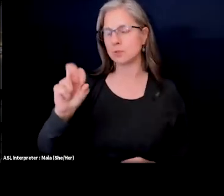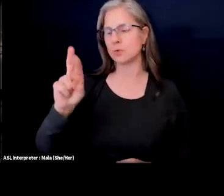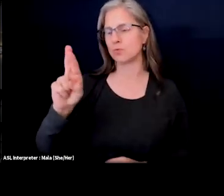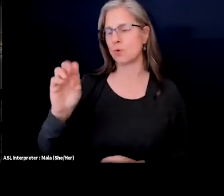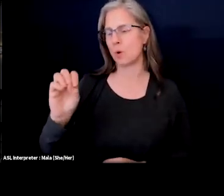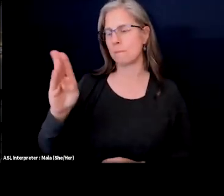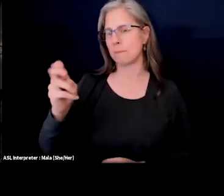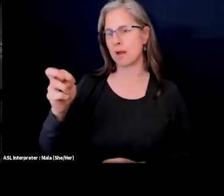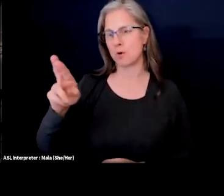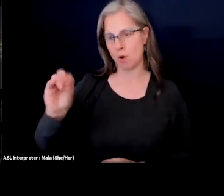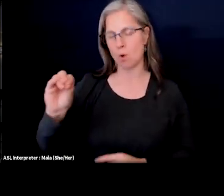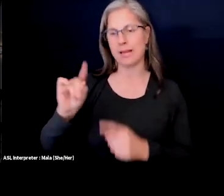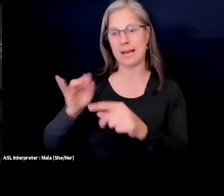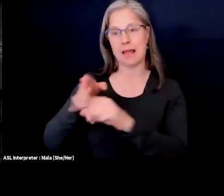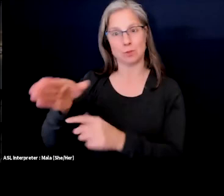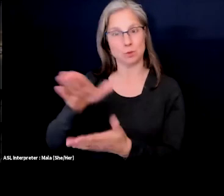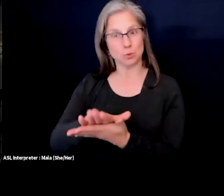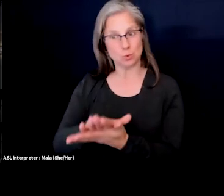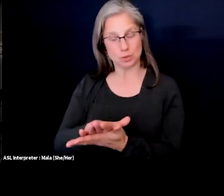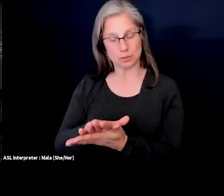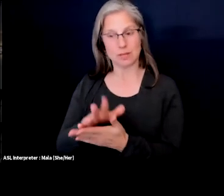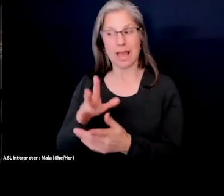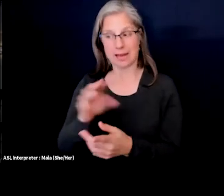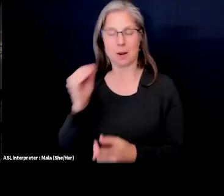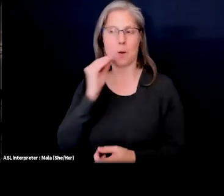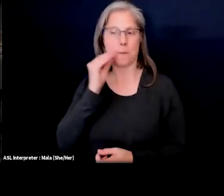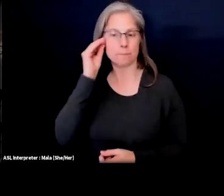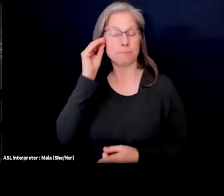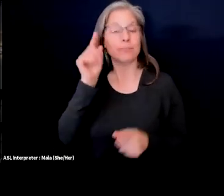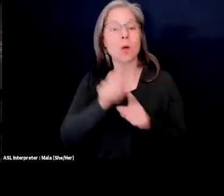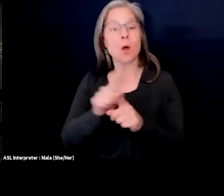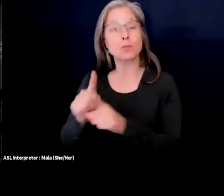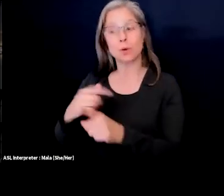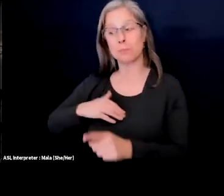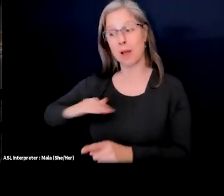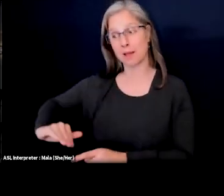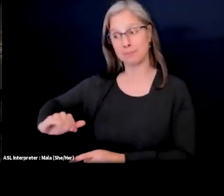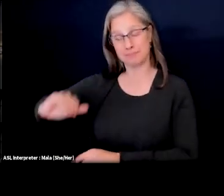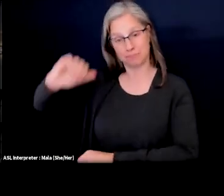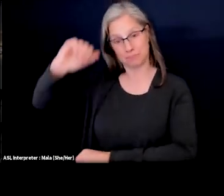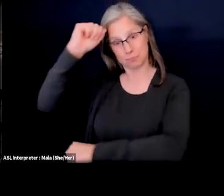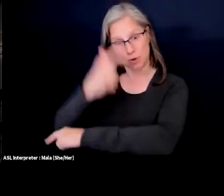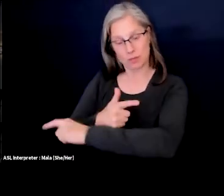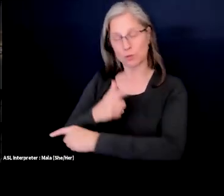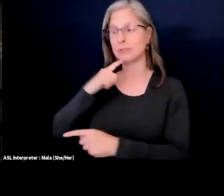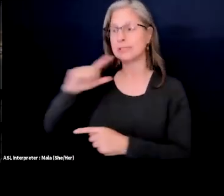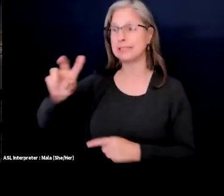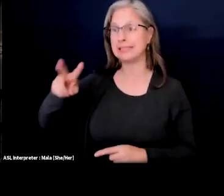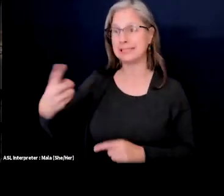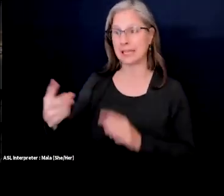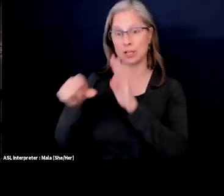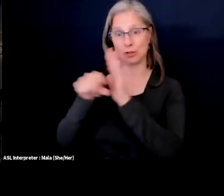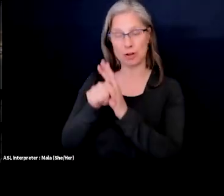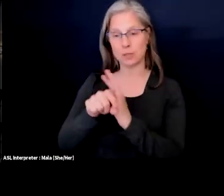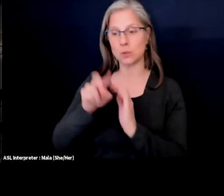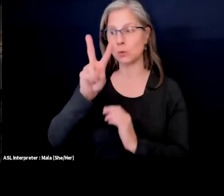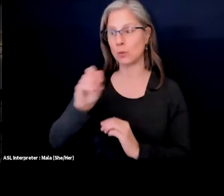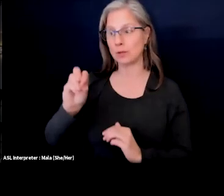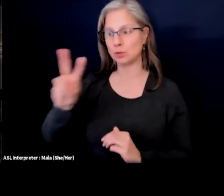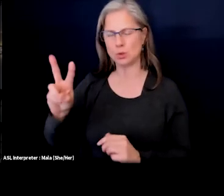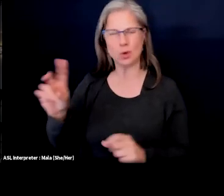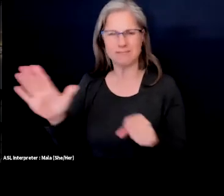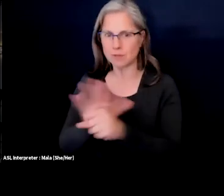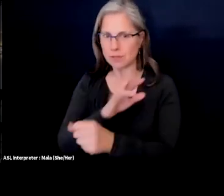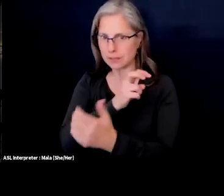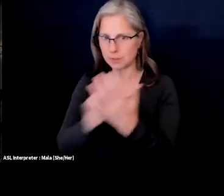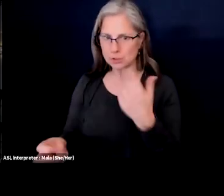school at home. And also my little brother, he was in second grade back in 2002, and he was fully immersed in